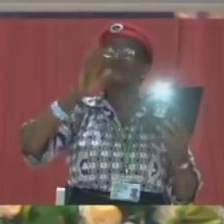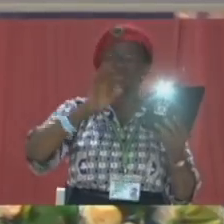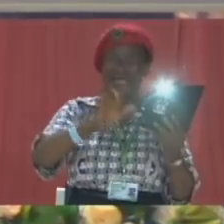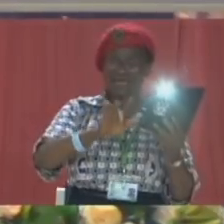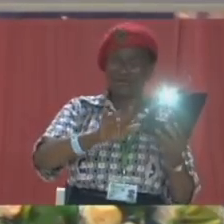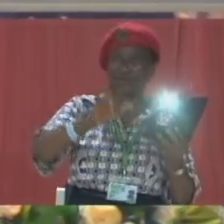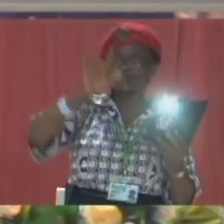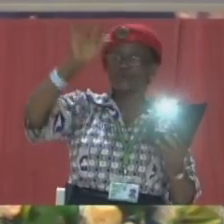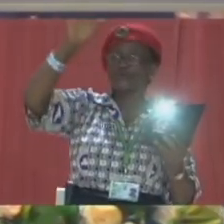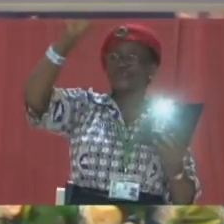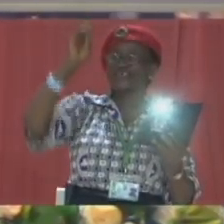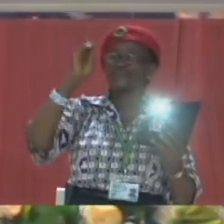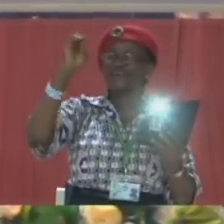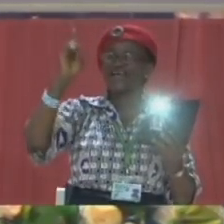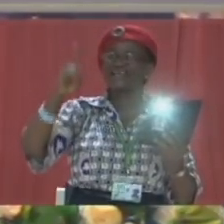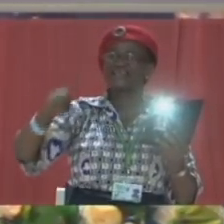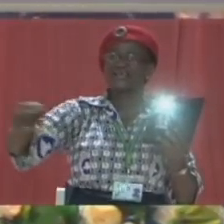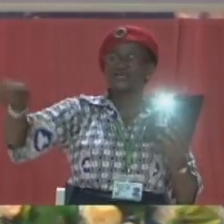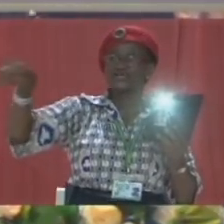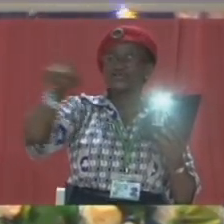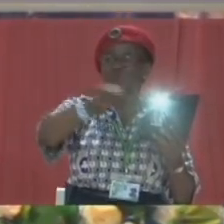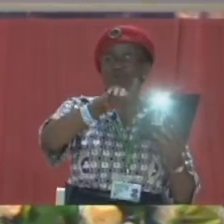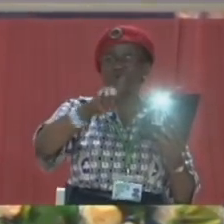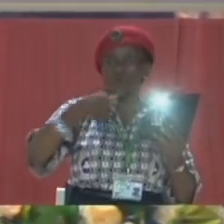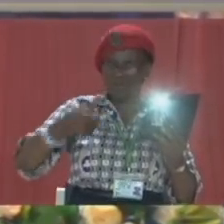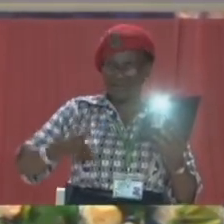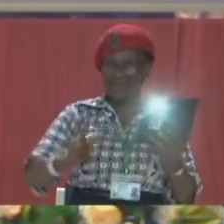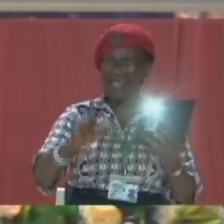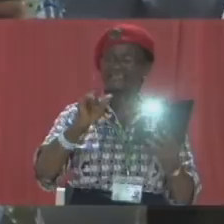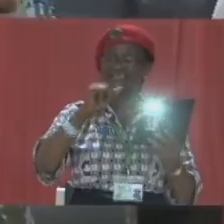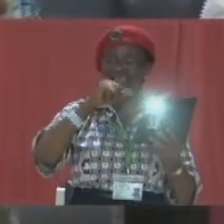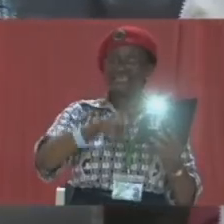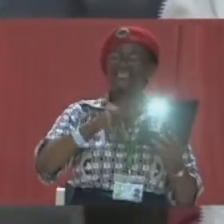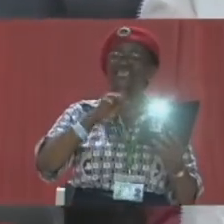glorified. So let it be, Lord.